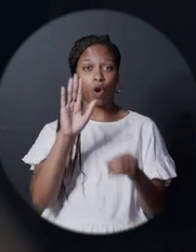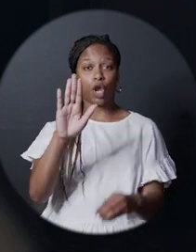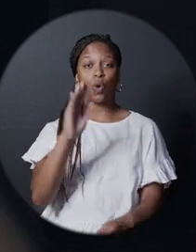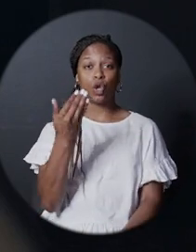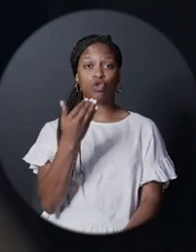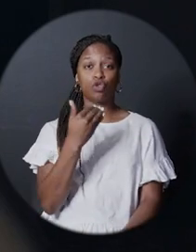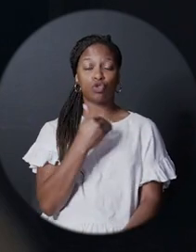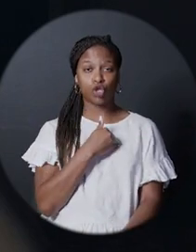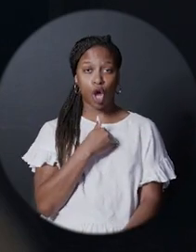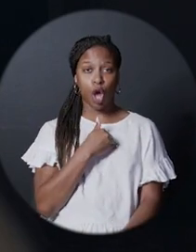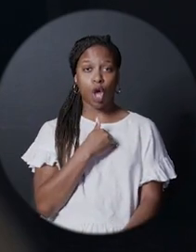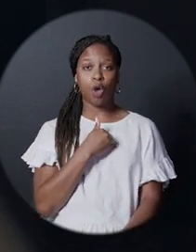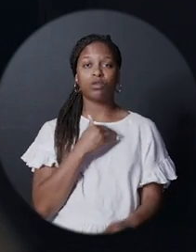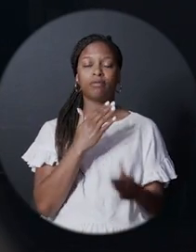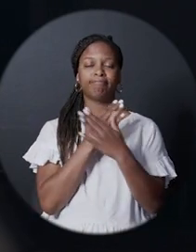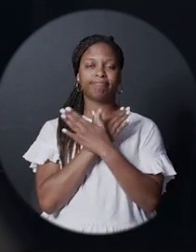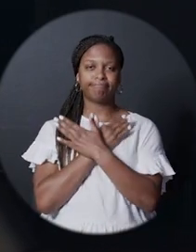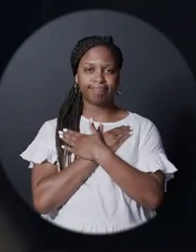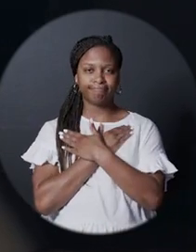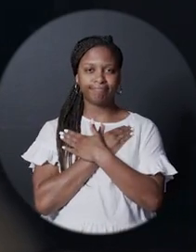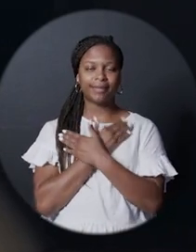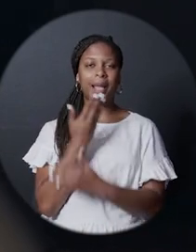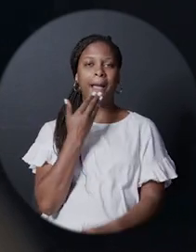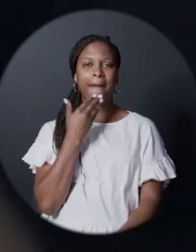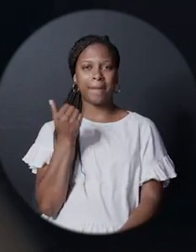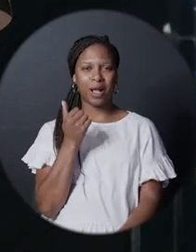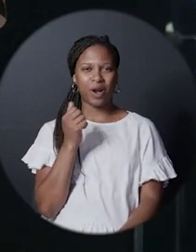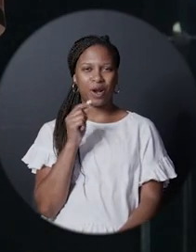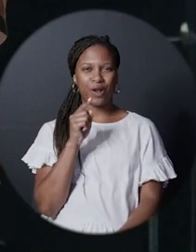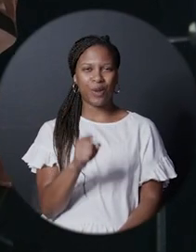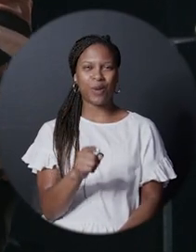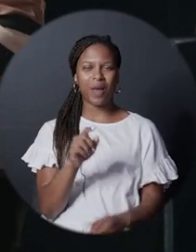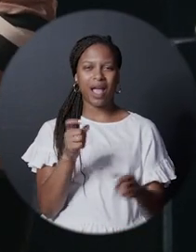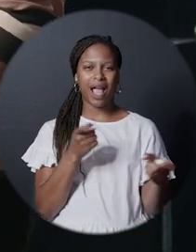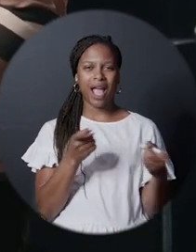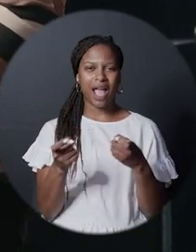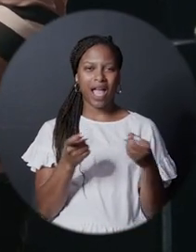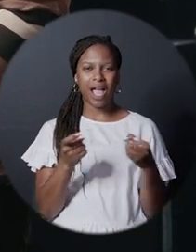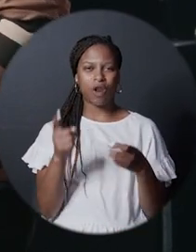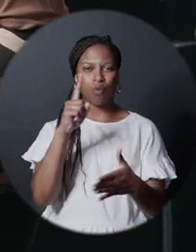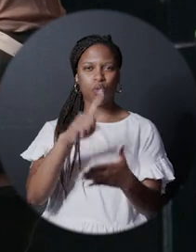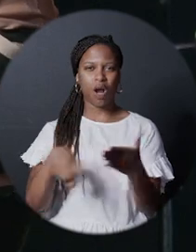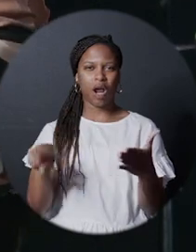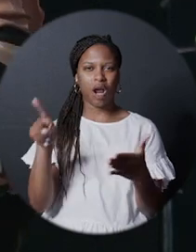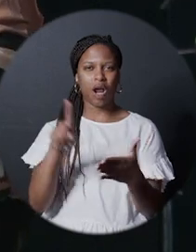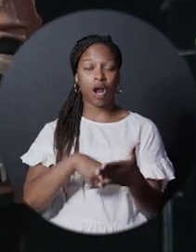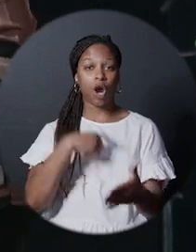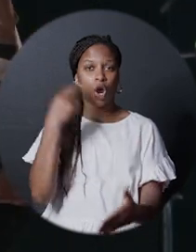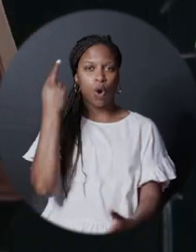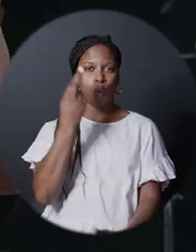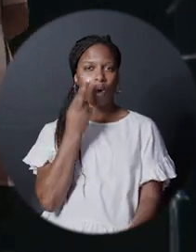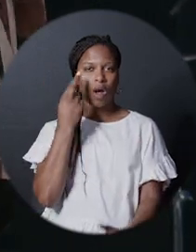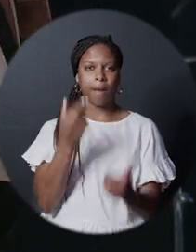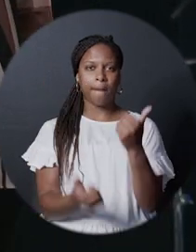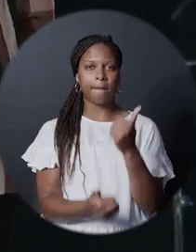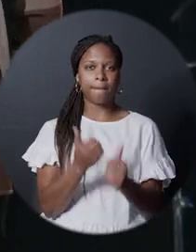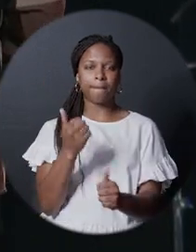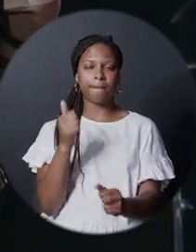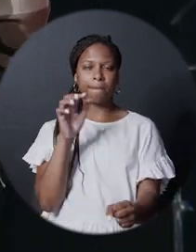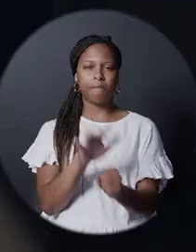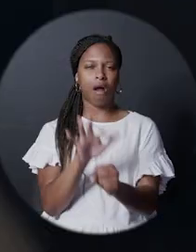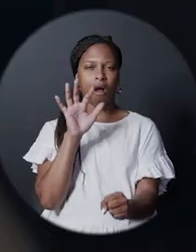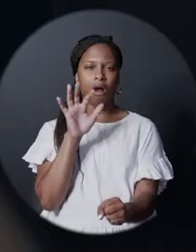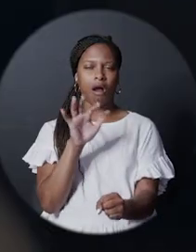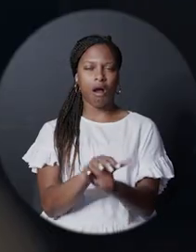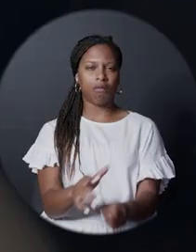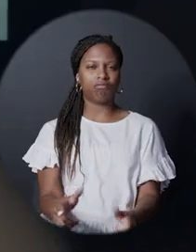The more your soul is at rest, the better you are at handling criticisms. The reason why